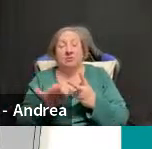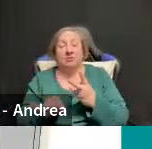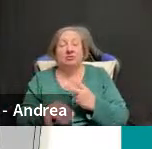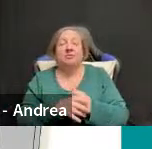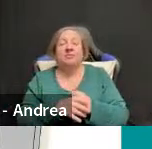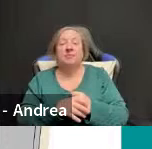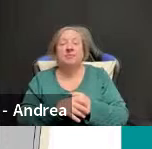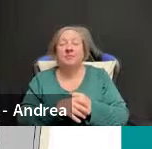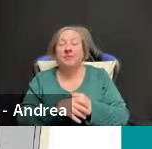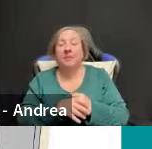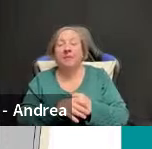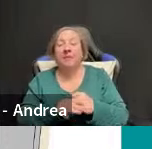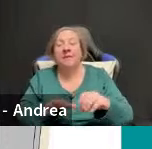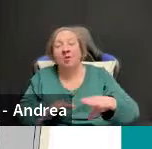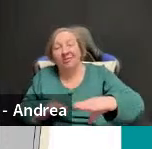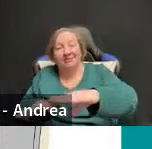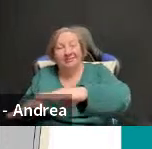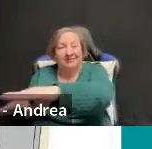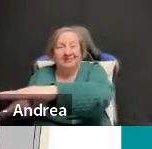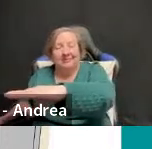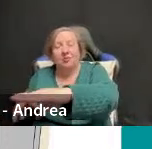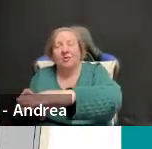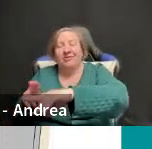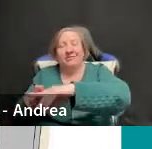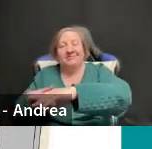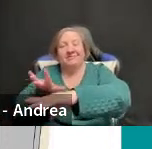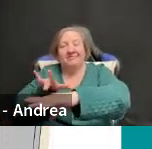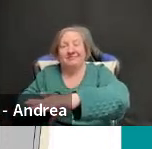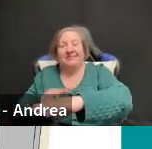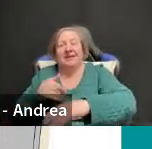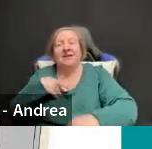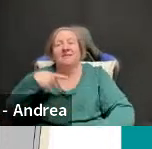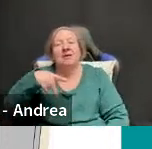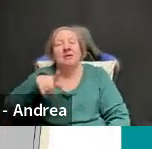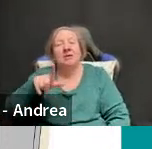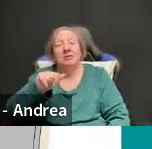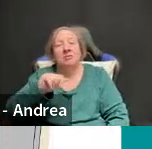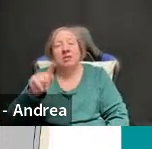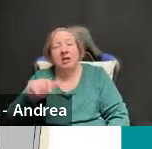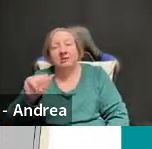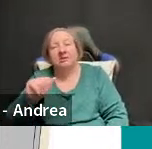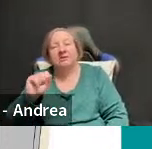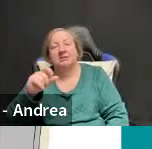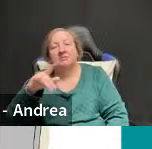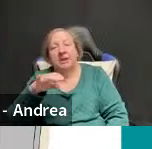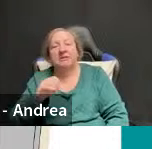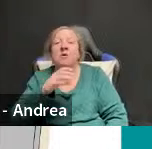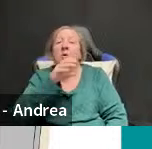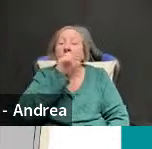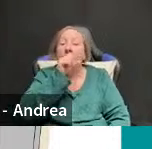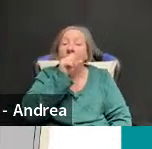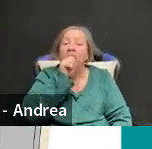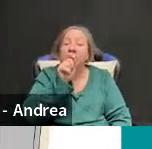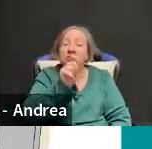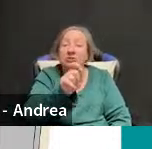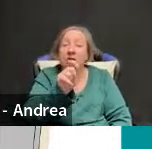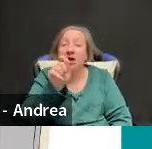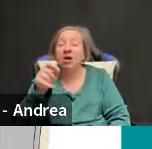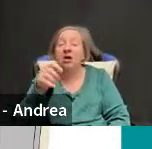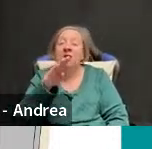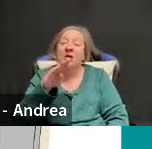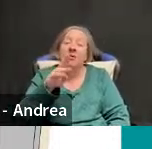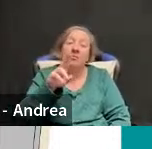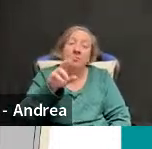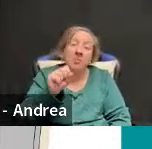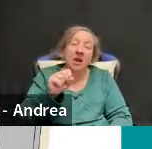there's a plaza space there. We have the orange dots, which are the bus and the lift locations, and